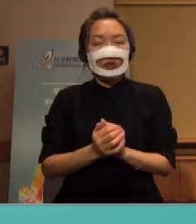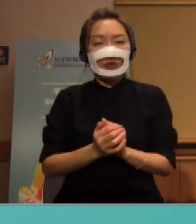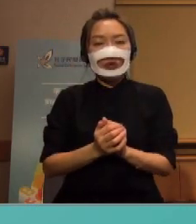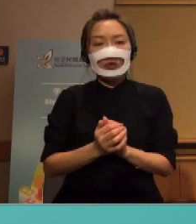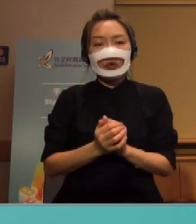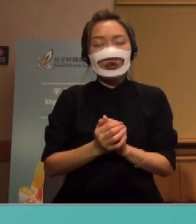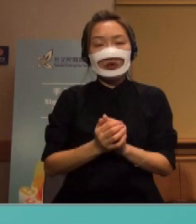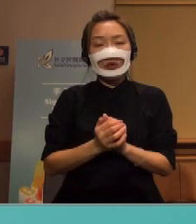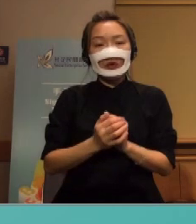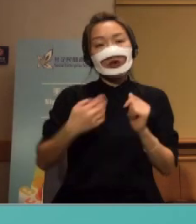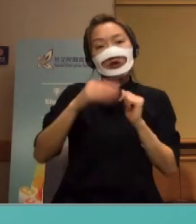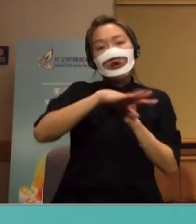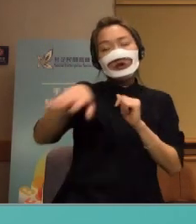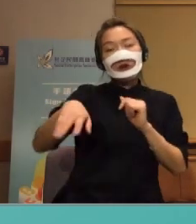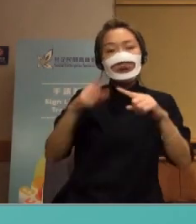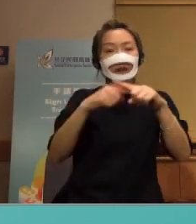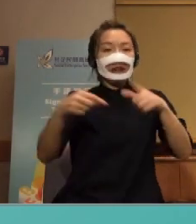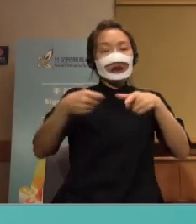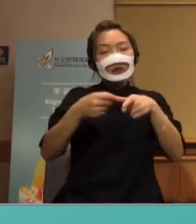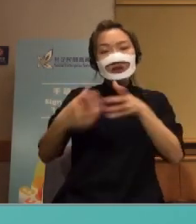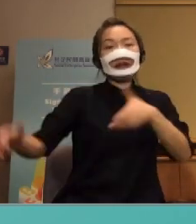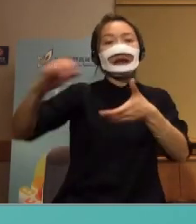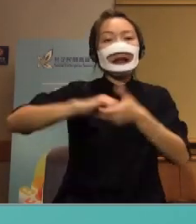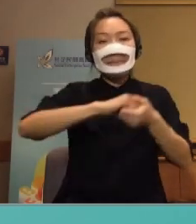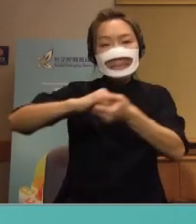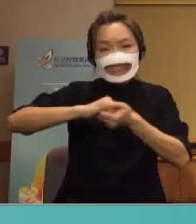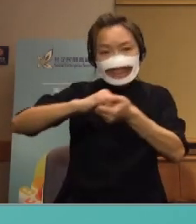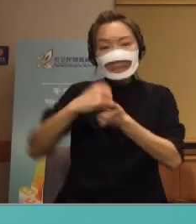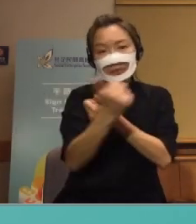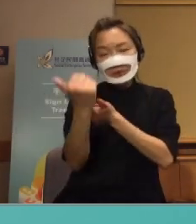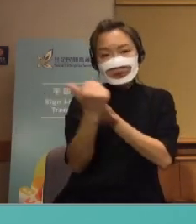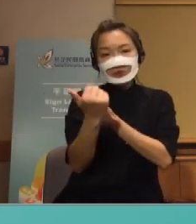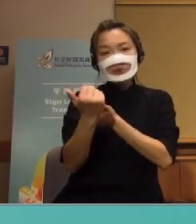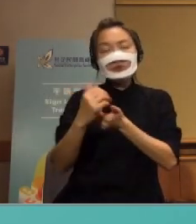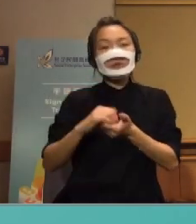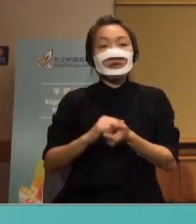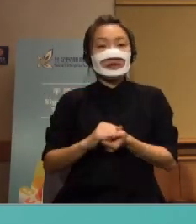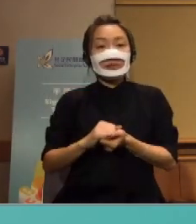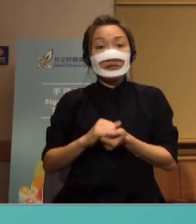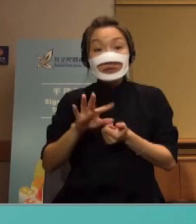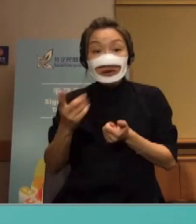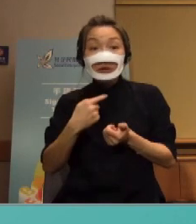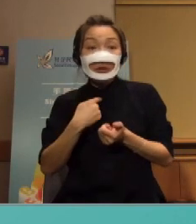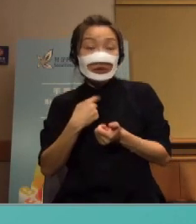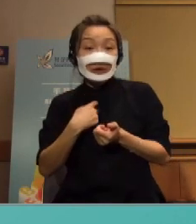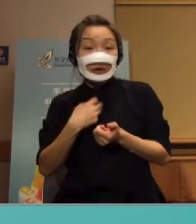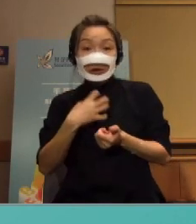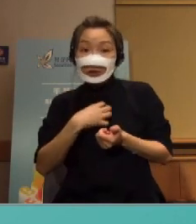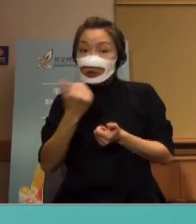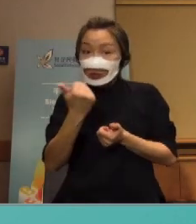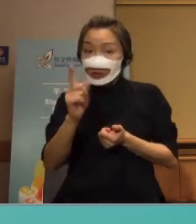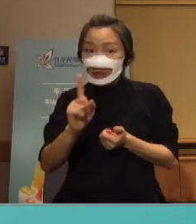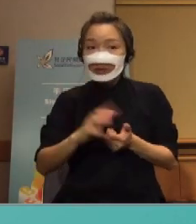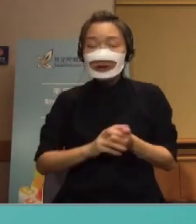that. So why do we think we have a shot? Well, we sort of focus on 3 key pillars. Credibility, so how to